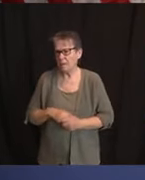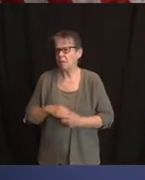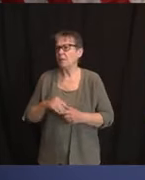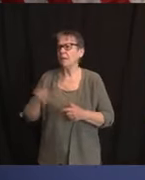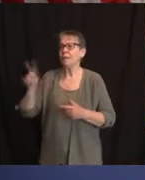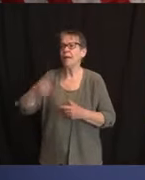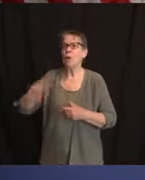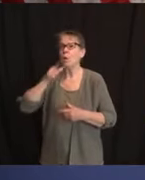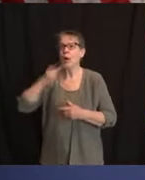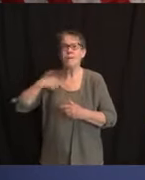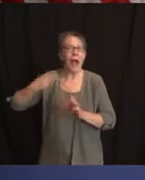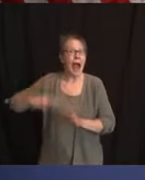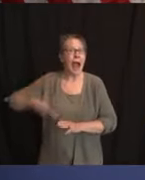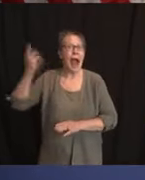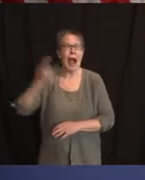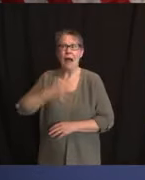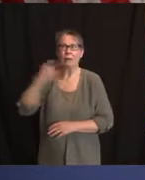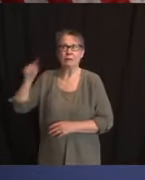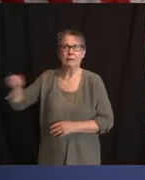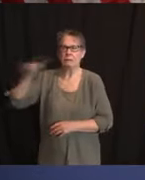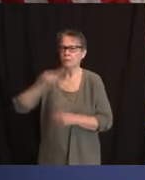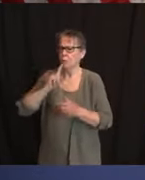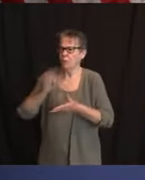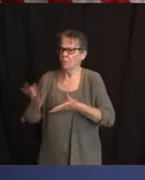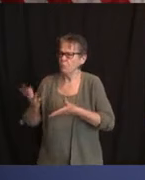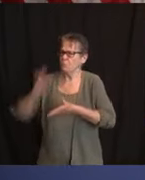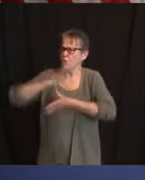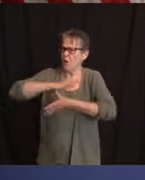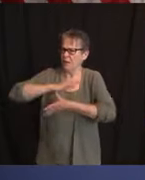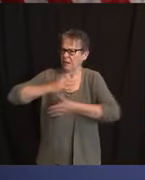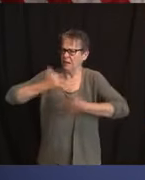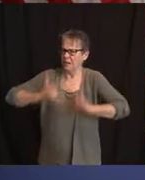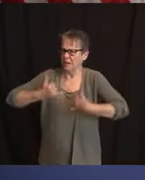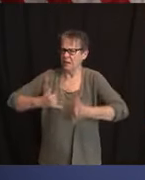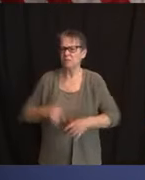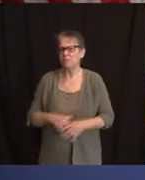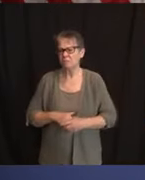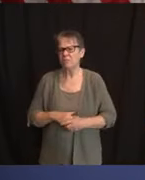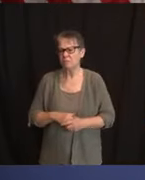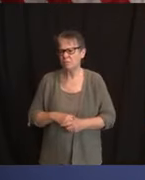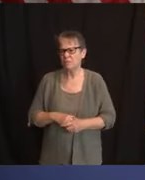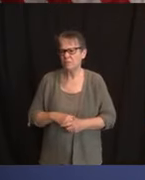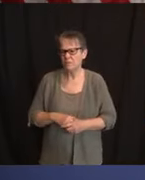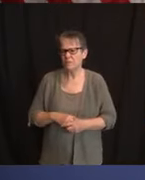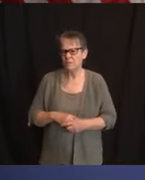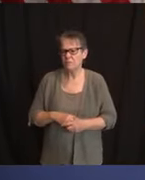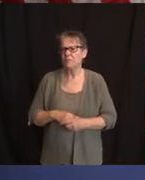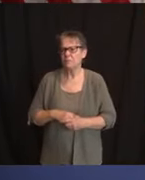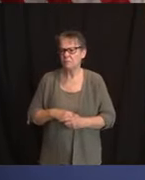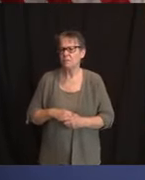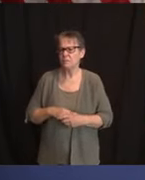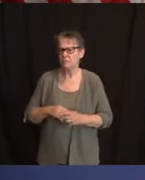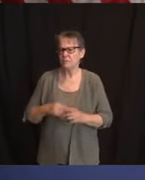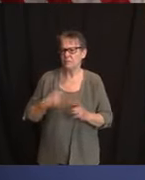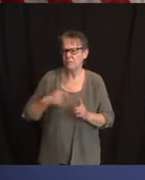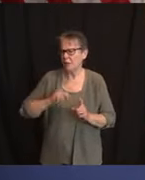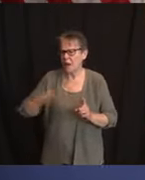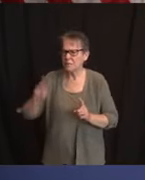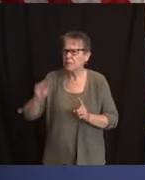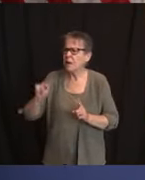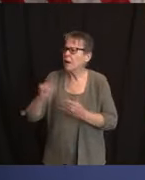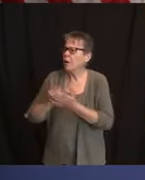testing. Matt, would you want to add to something? Just one clarification. I don't think we said everyone would be tested by last week. They were beginning to